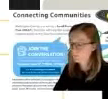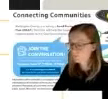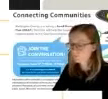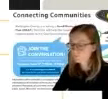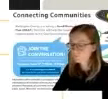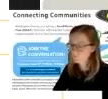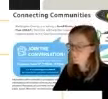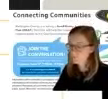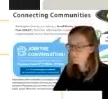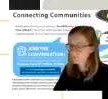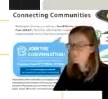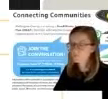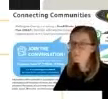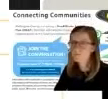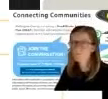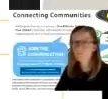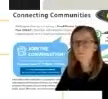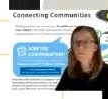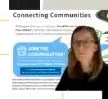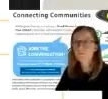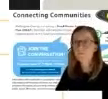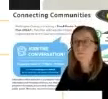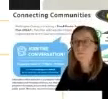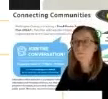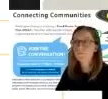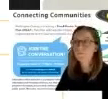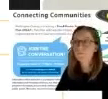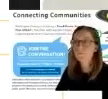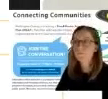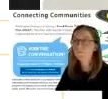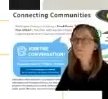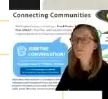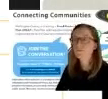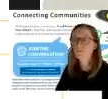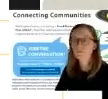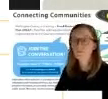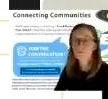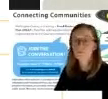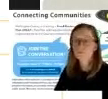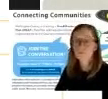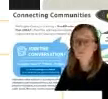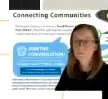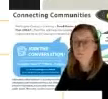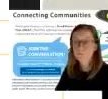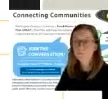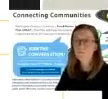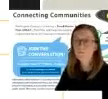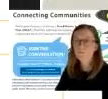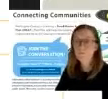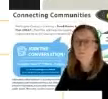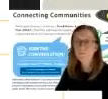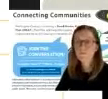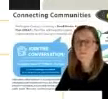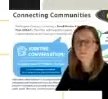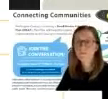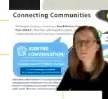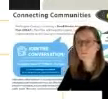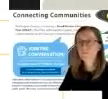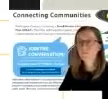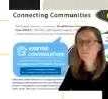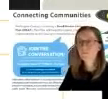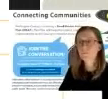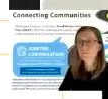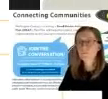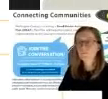transportation, we're trying to support creating a transportation network with a focus on safety, providing sustainable and equitable